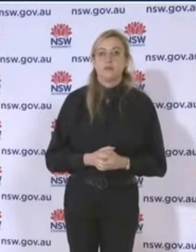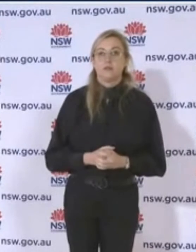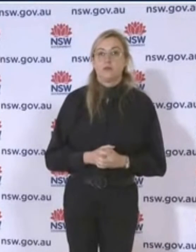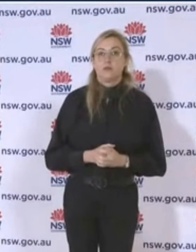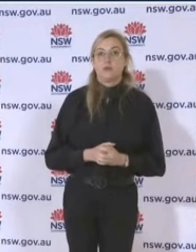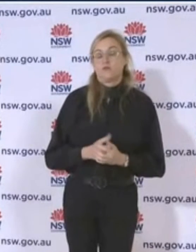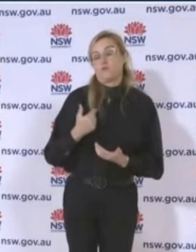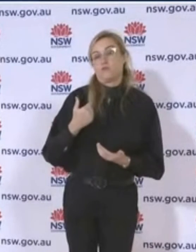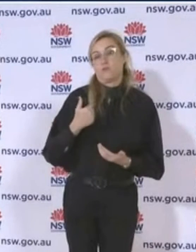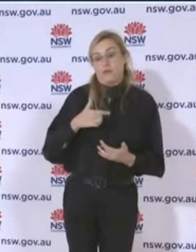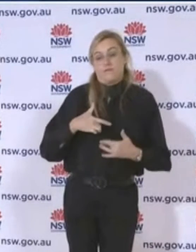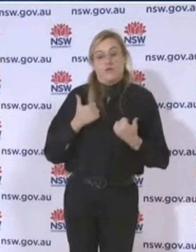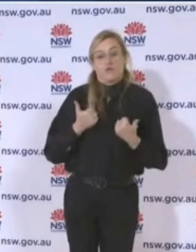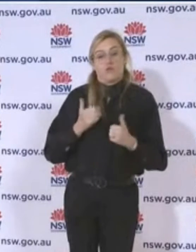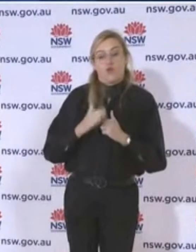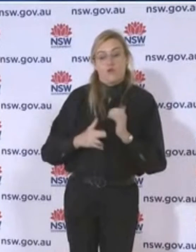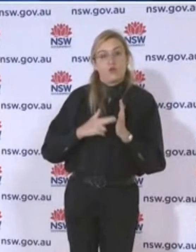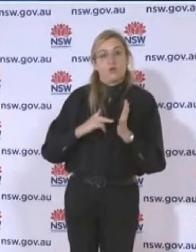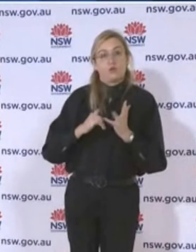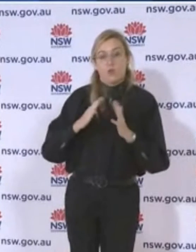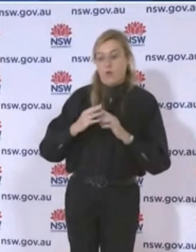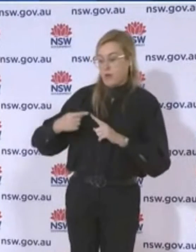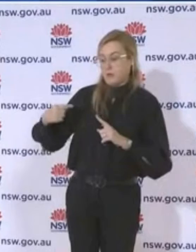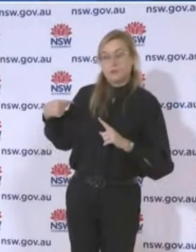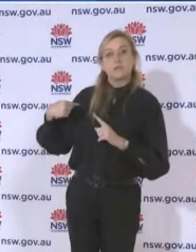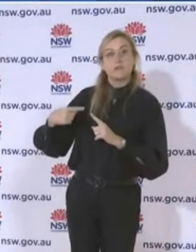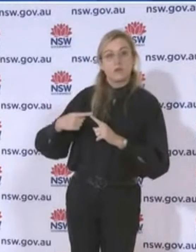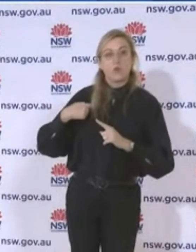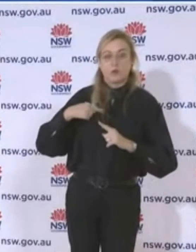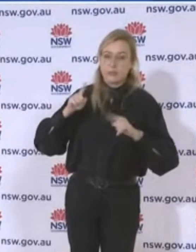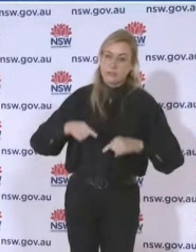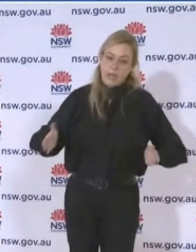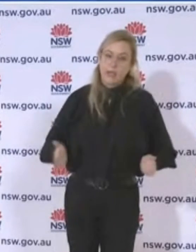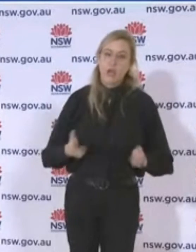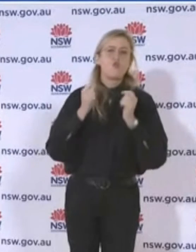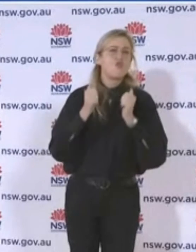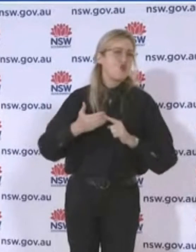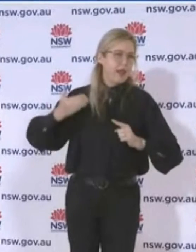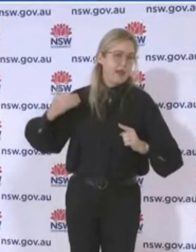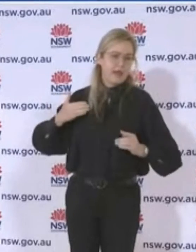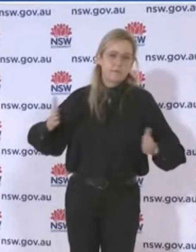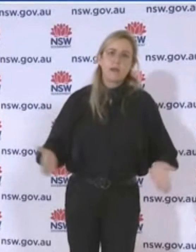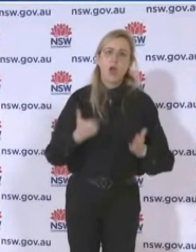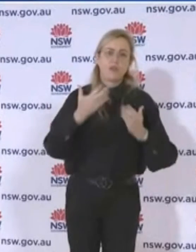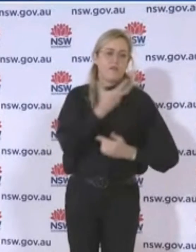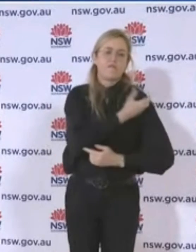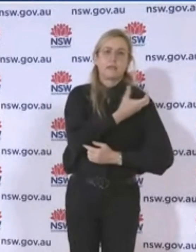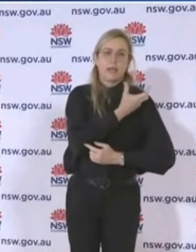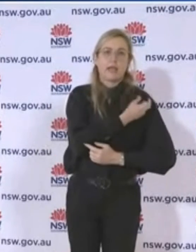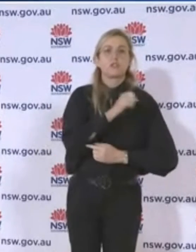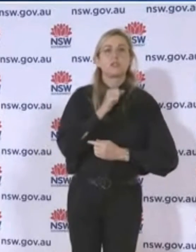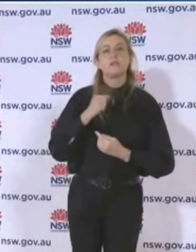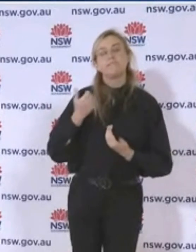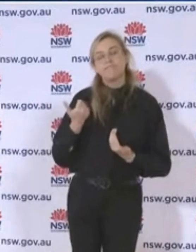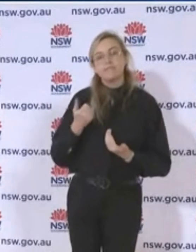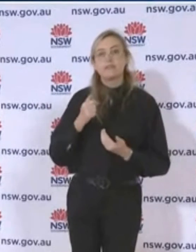did. We've maximised the supply that we've been given in the best way we can. We've targeted those communities that need the vaccines the most.